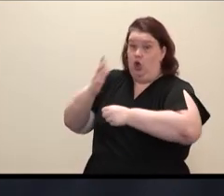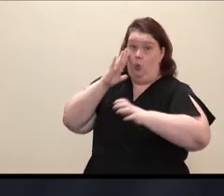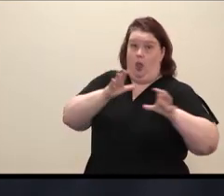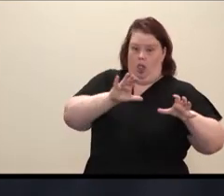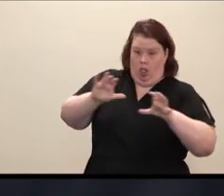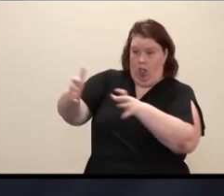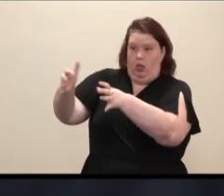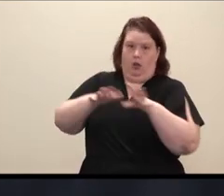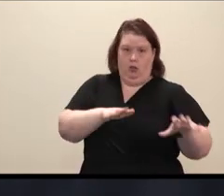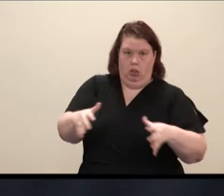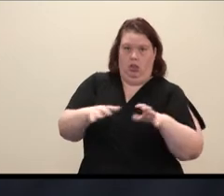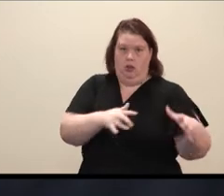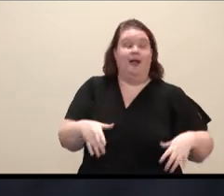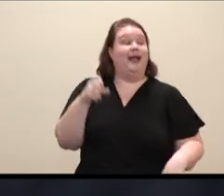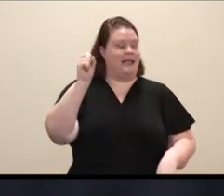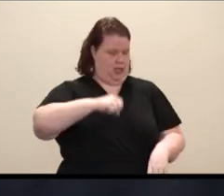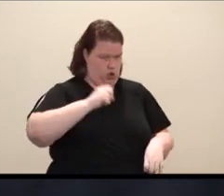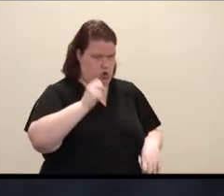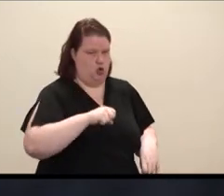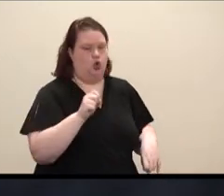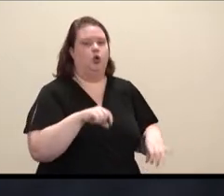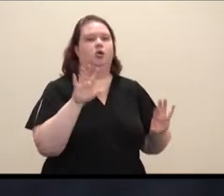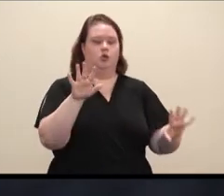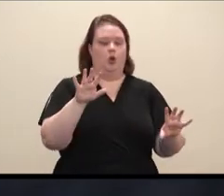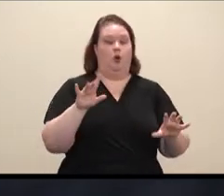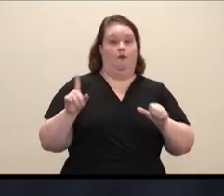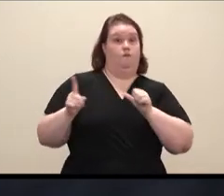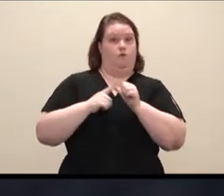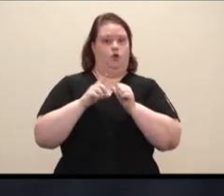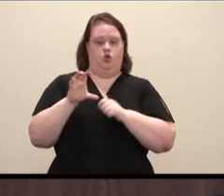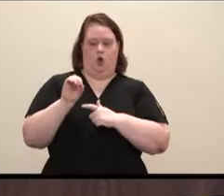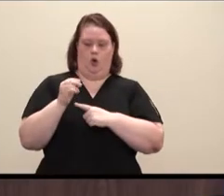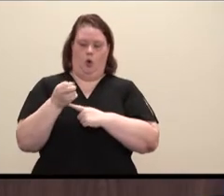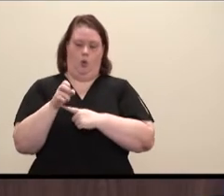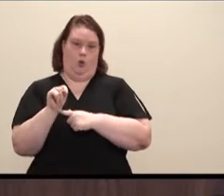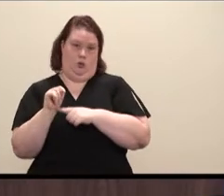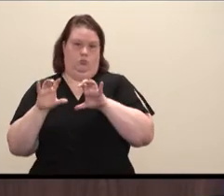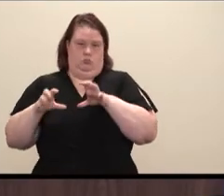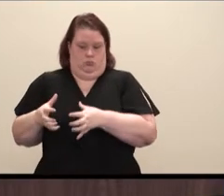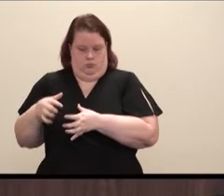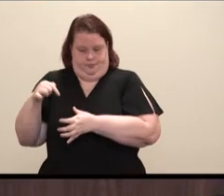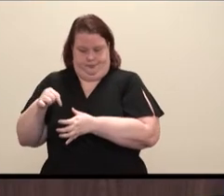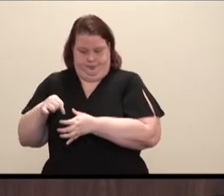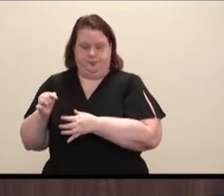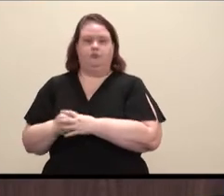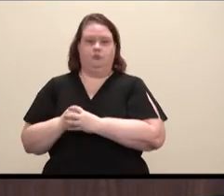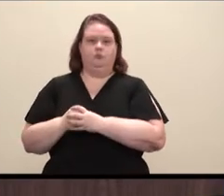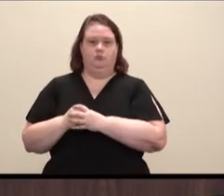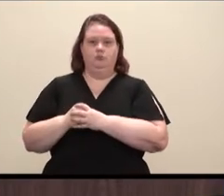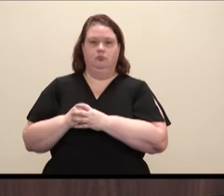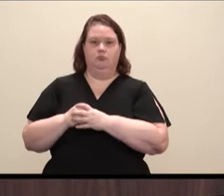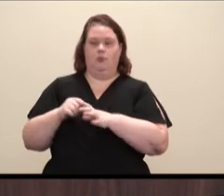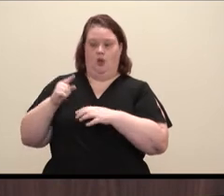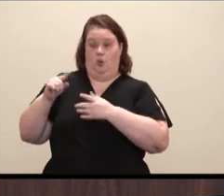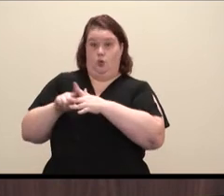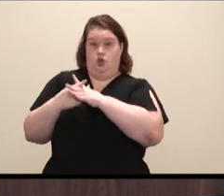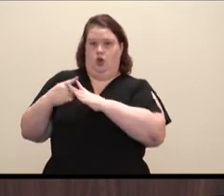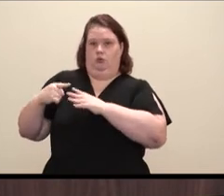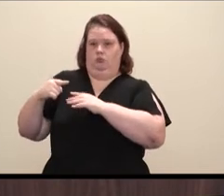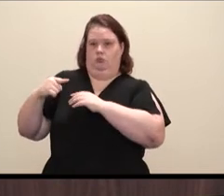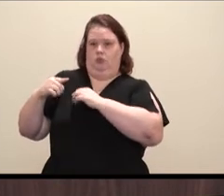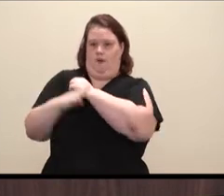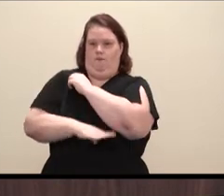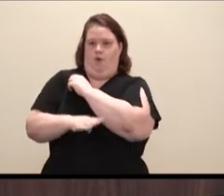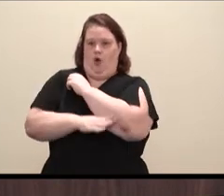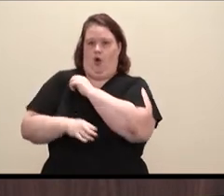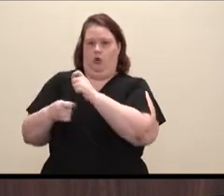Summertime. Yes, sir, and this will be the first cohort. So as we're starting the first cohort, we'll be starting that same process that we'll start this fall with the